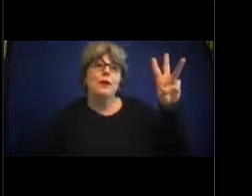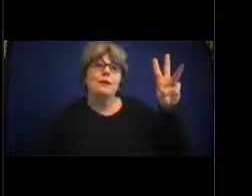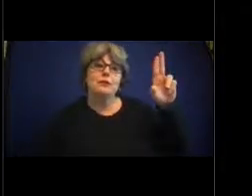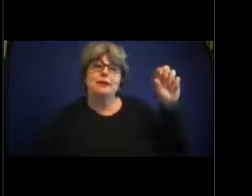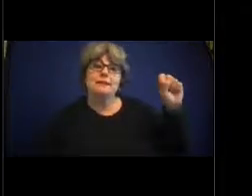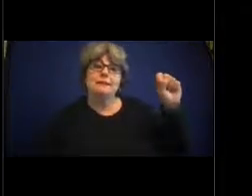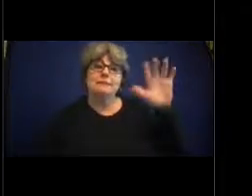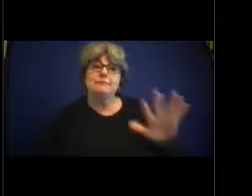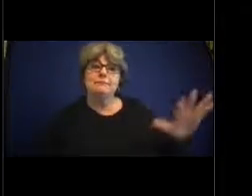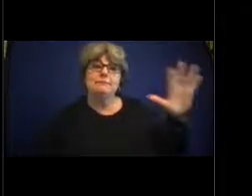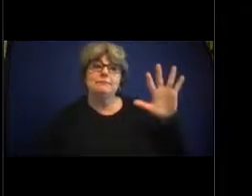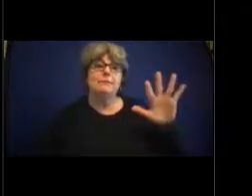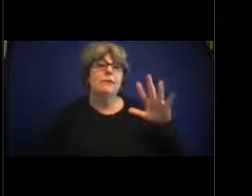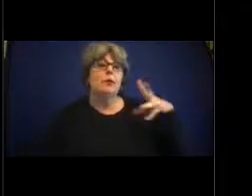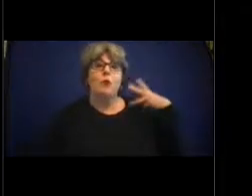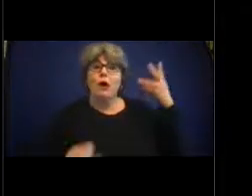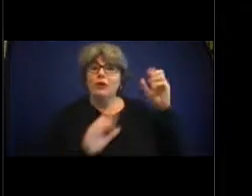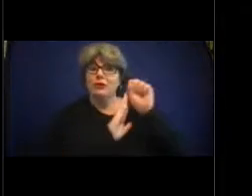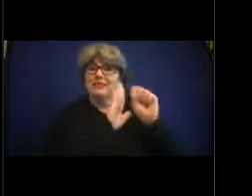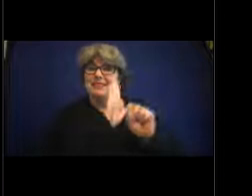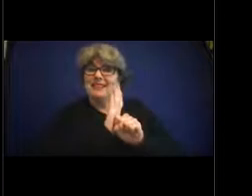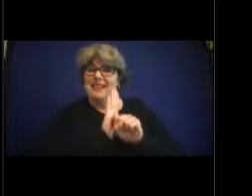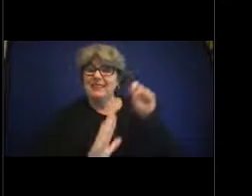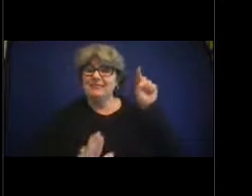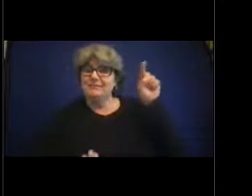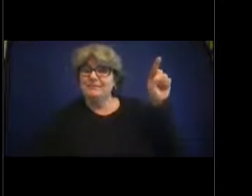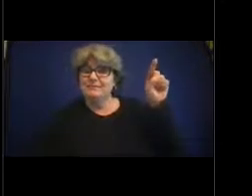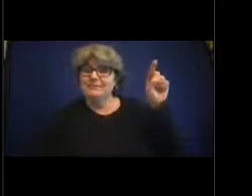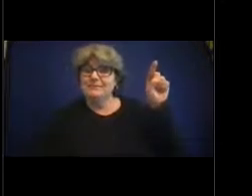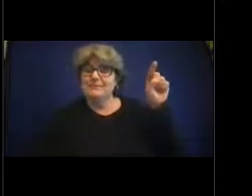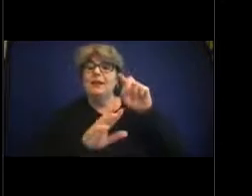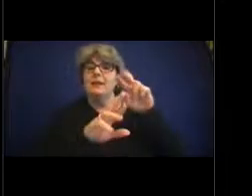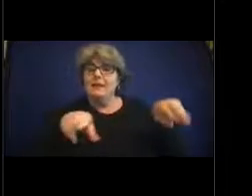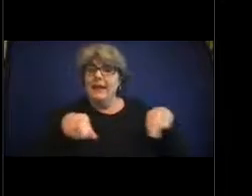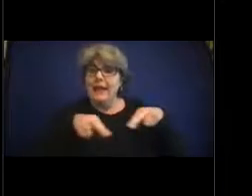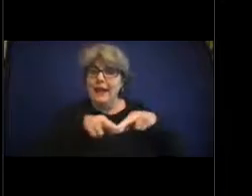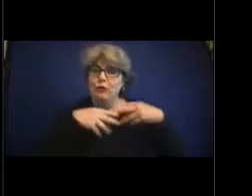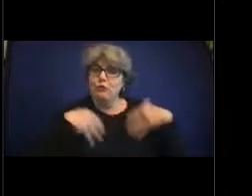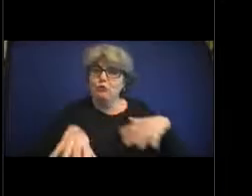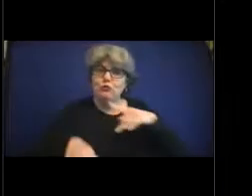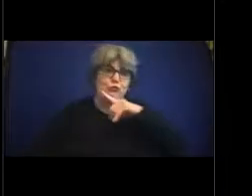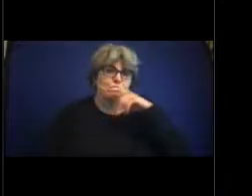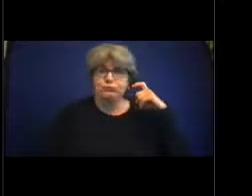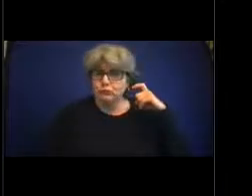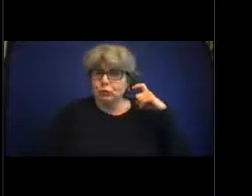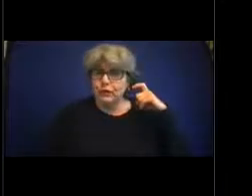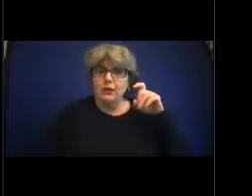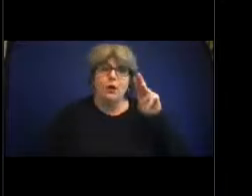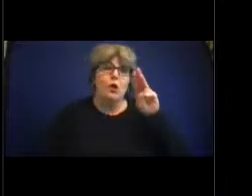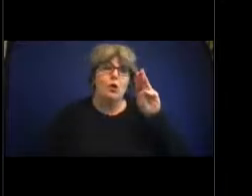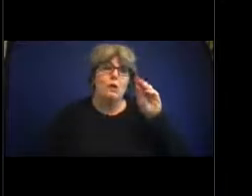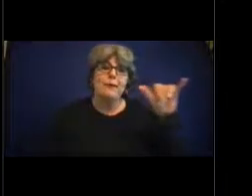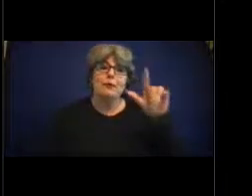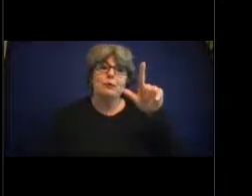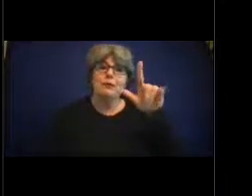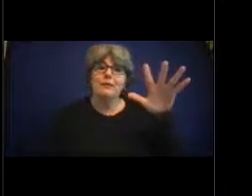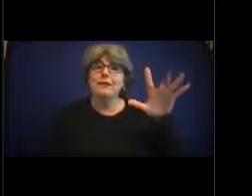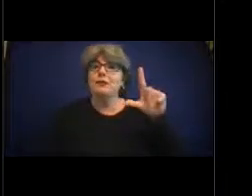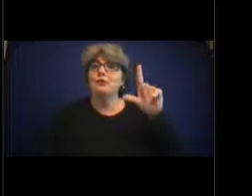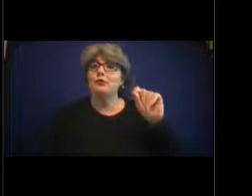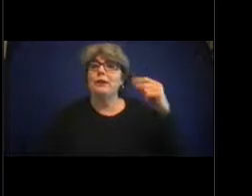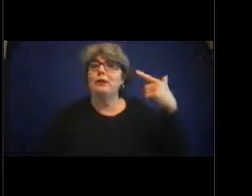where we see Washington State, the region was experiencing some drought on May 25th of